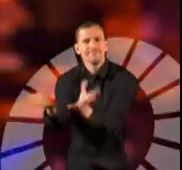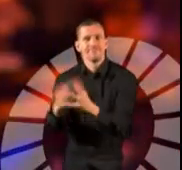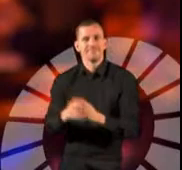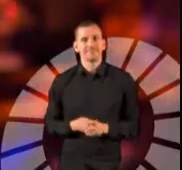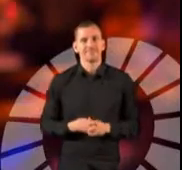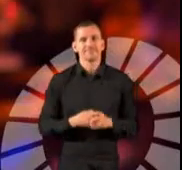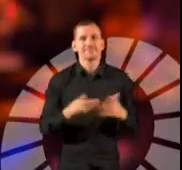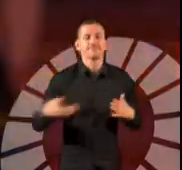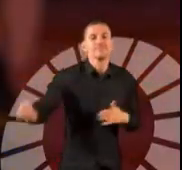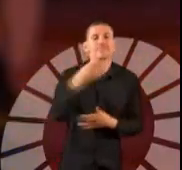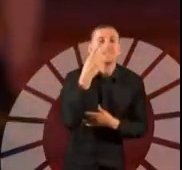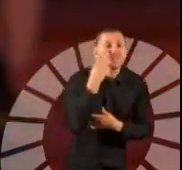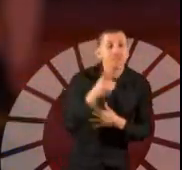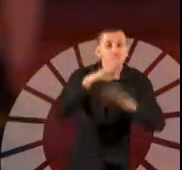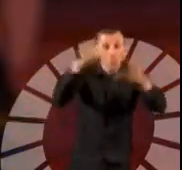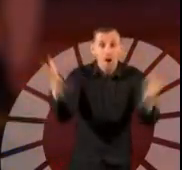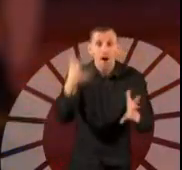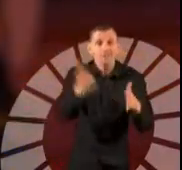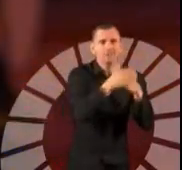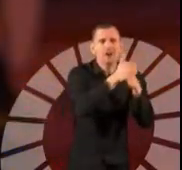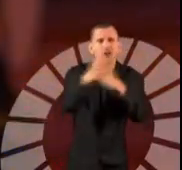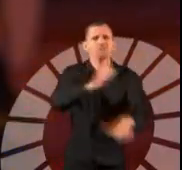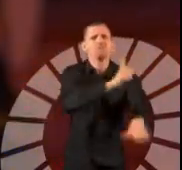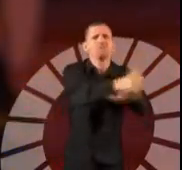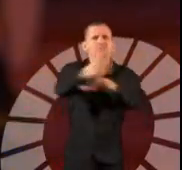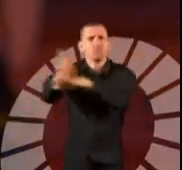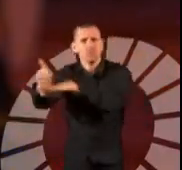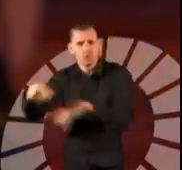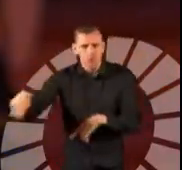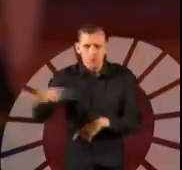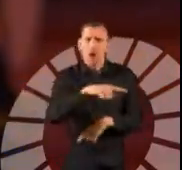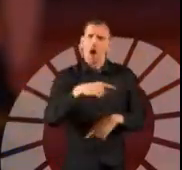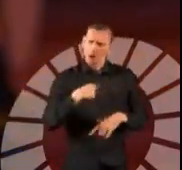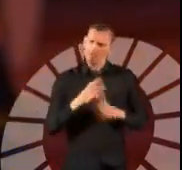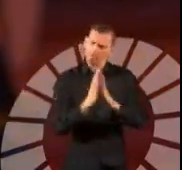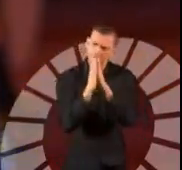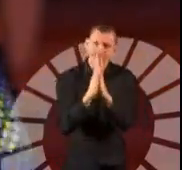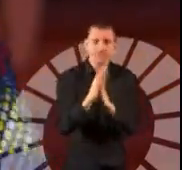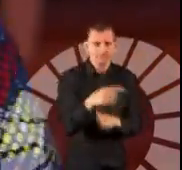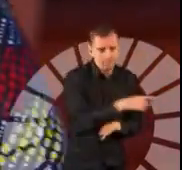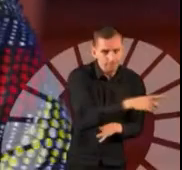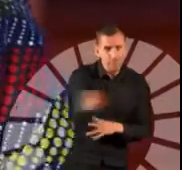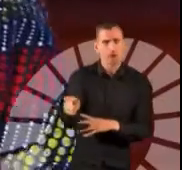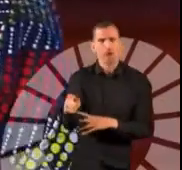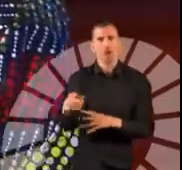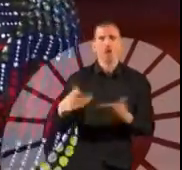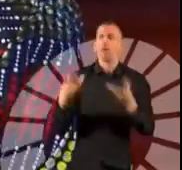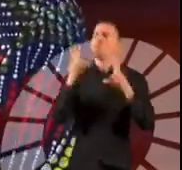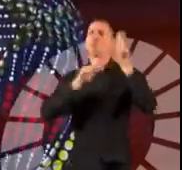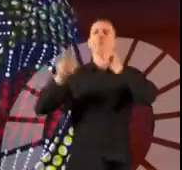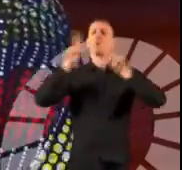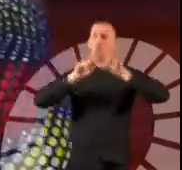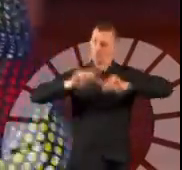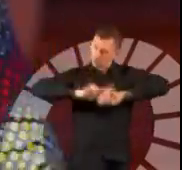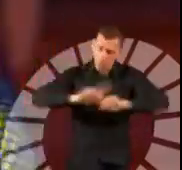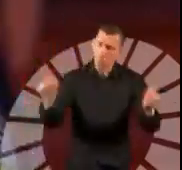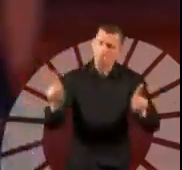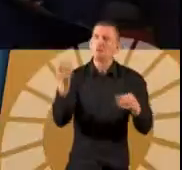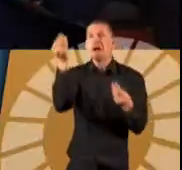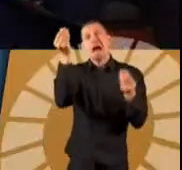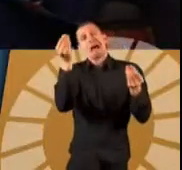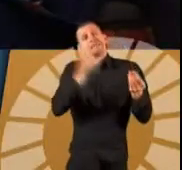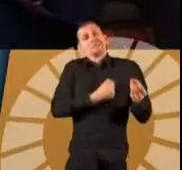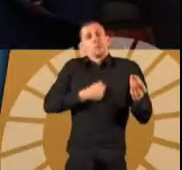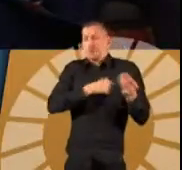education expenditure will not work. Pack it up, and pack it up permanently. We will not allow you to tamper with our future or our